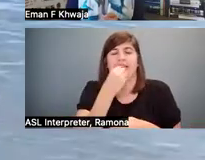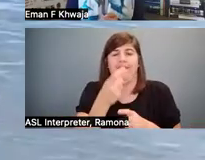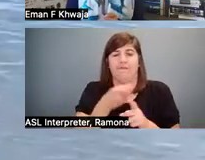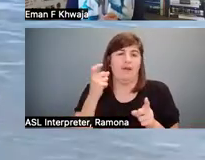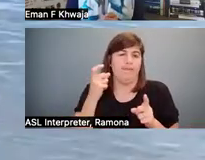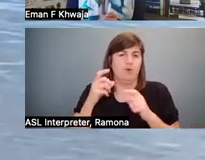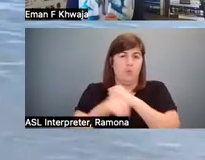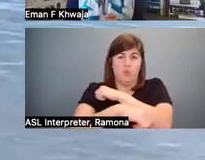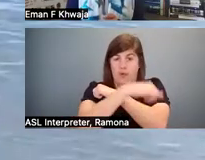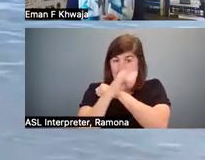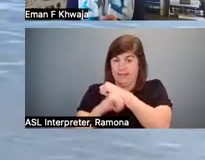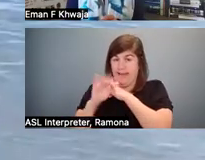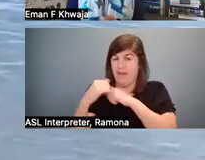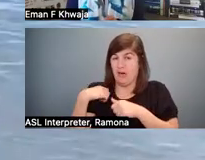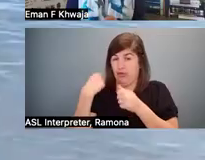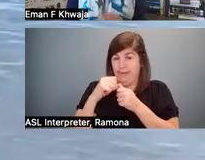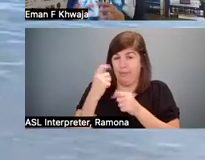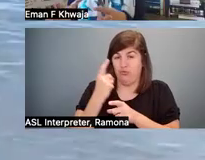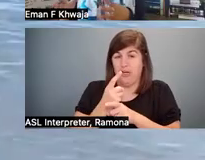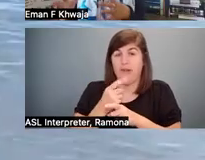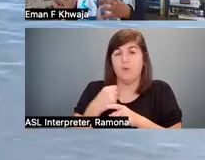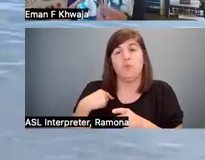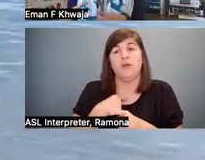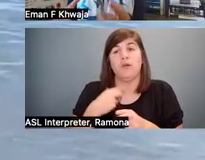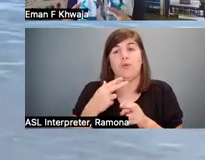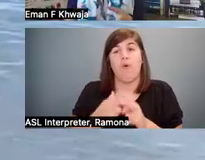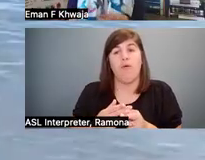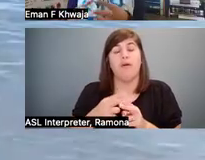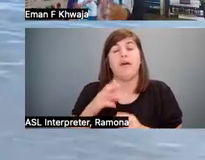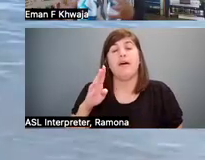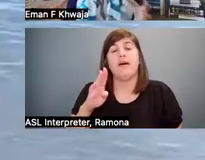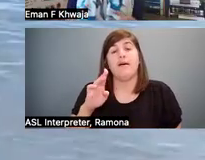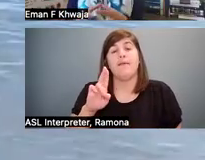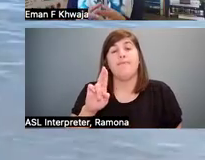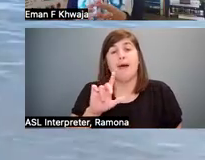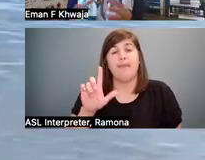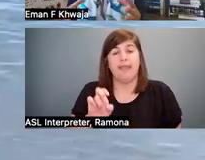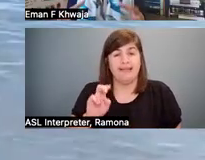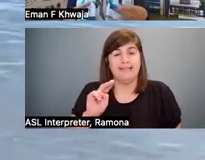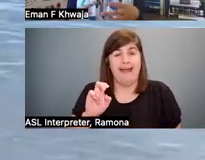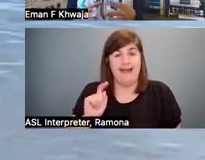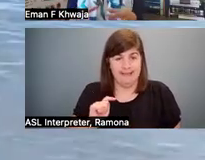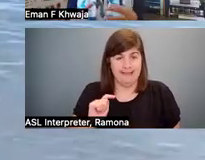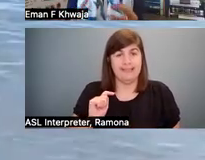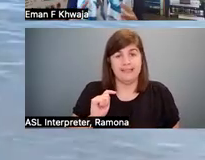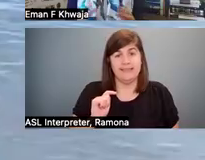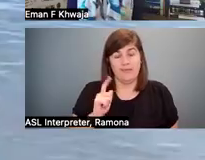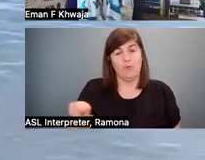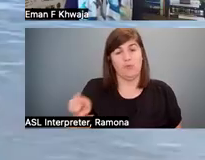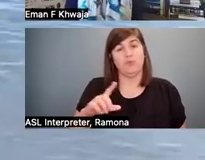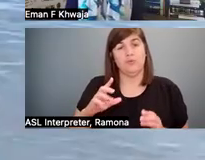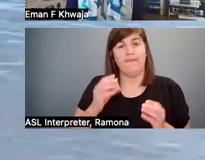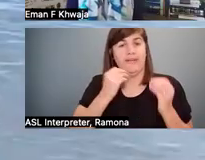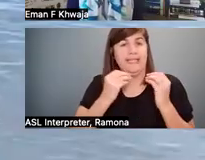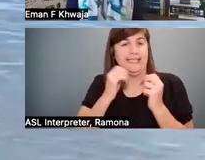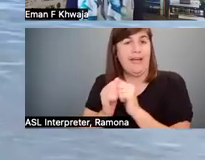I remember correctly, in this, what we call bubble net, there's a cooperative group of whales bubble feeding together. We call it